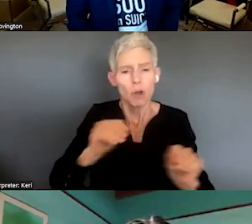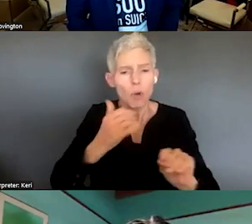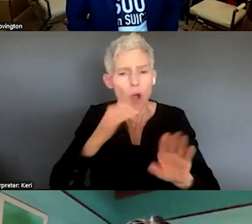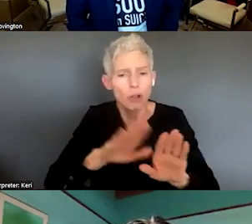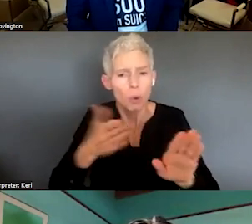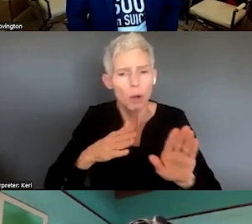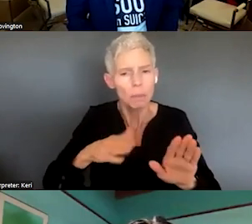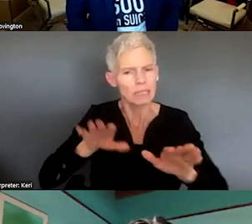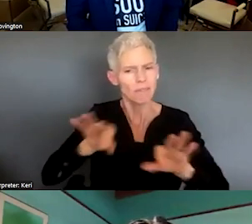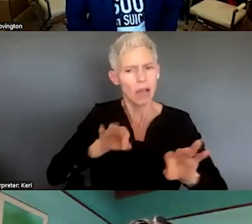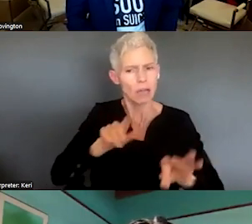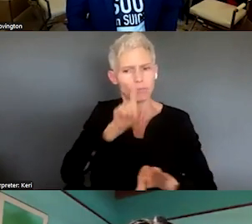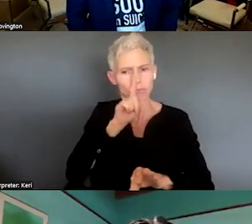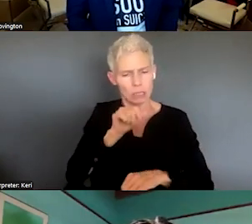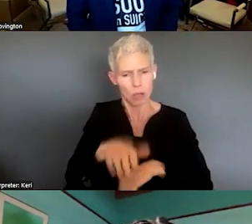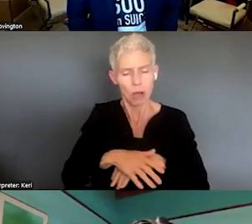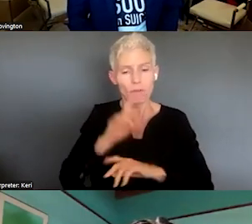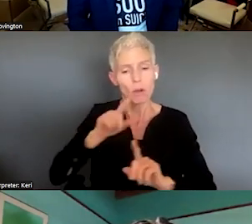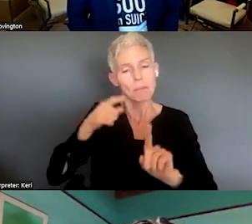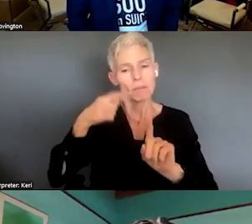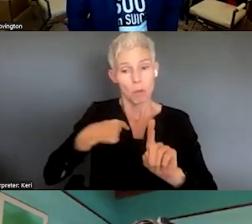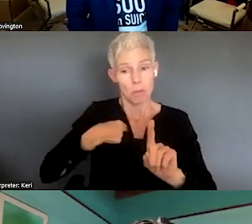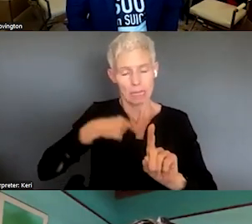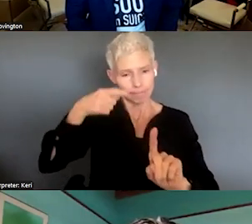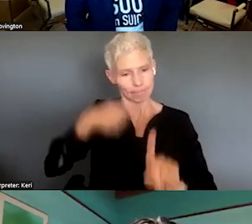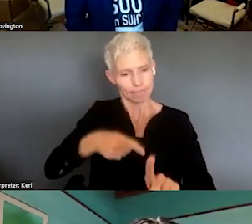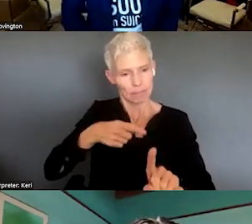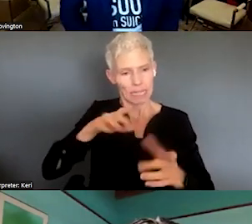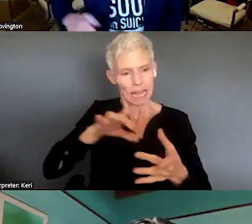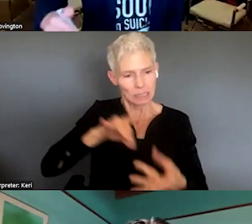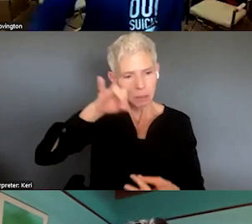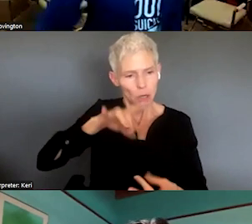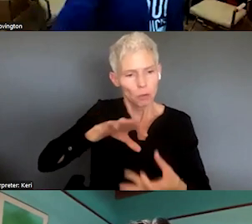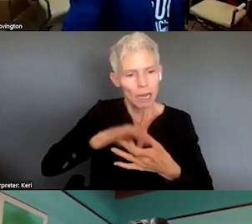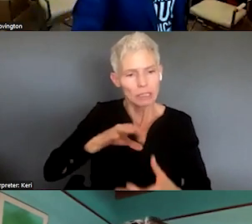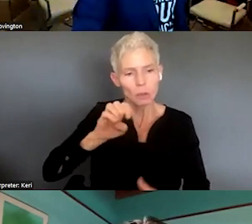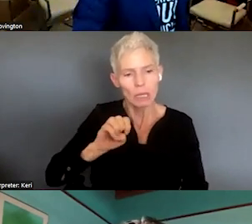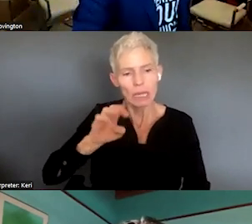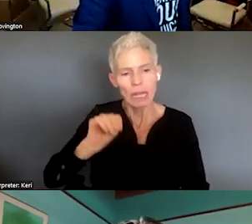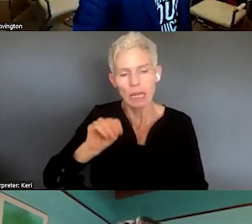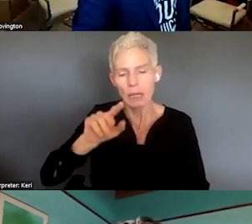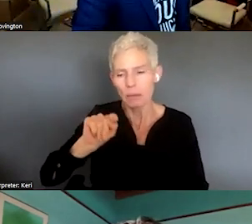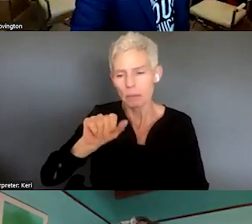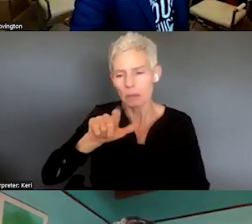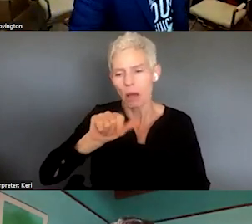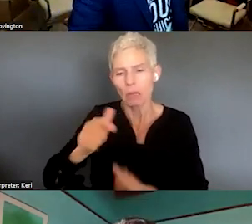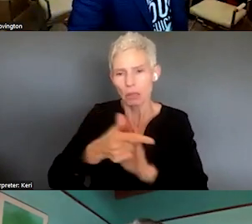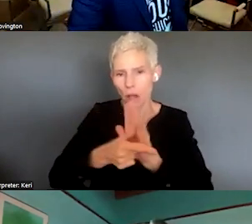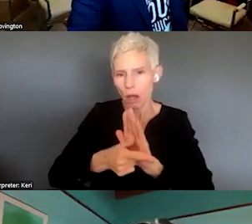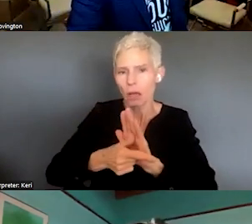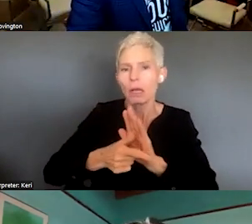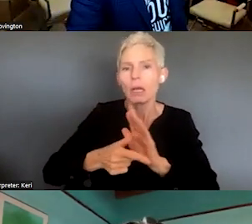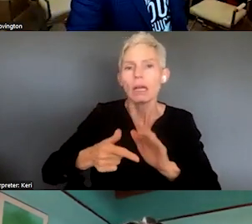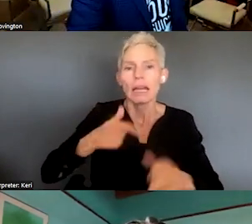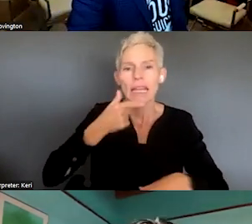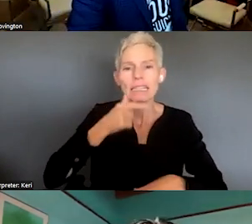think it's basically meeting the spirit of that EMTALA law. And Yeah. with that, and if you're not familiar with that is, that's the Emergency Medical Treatment and Active